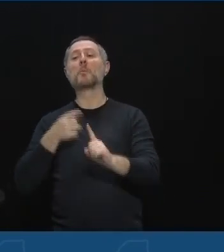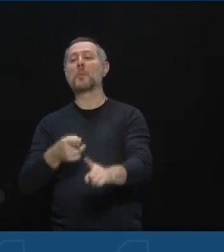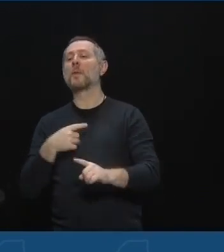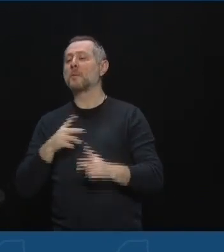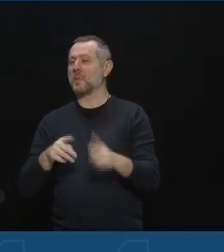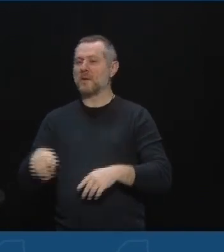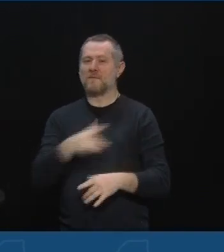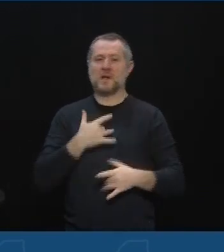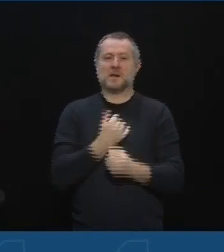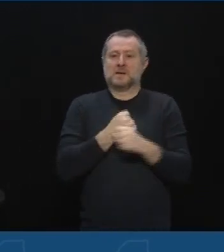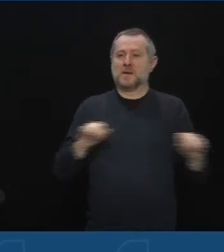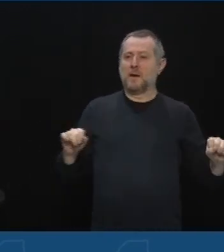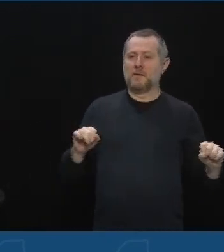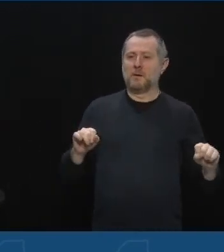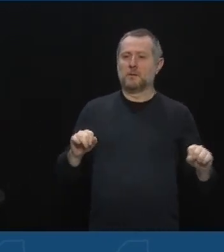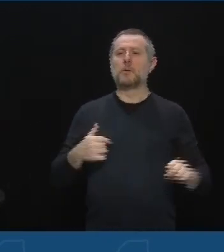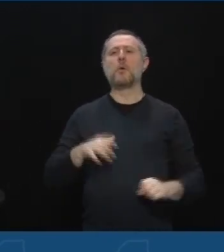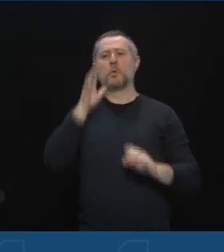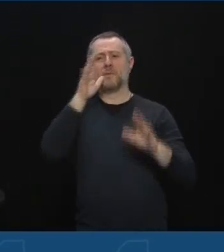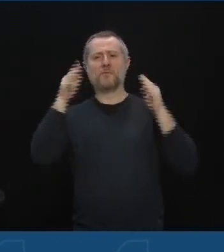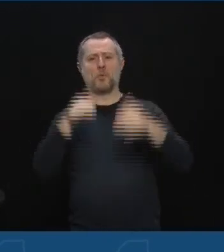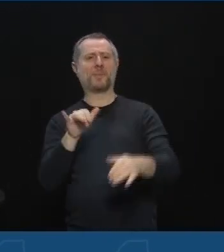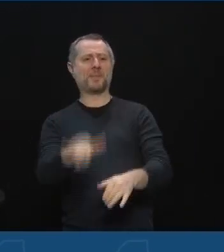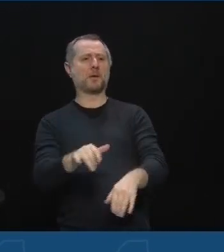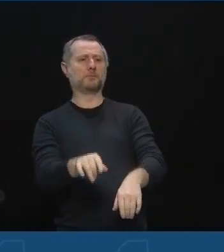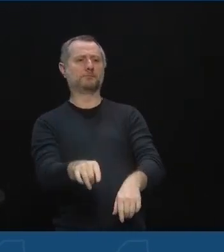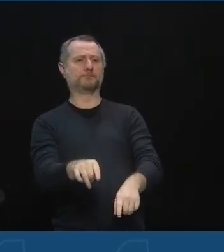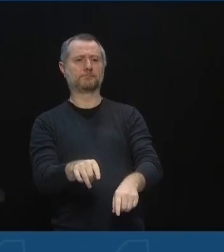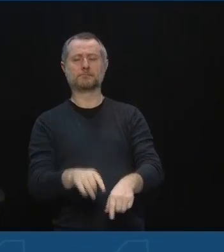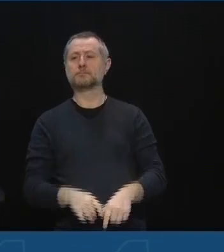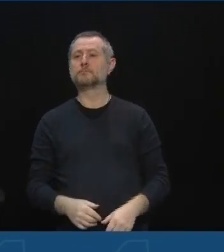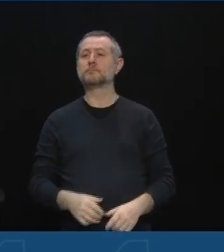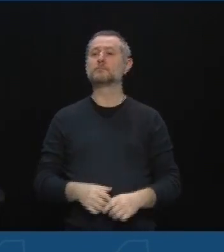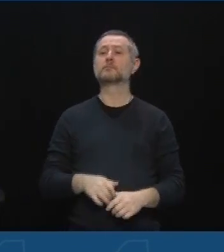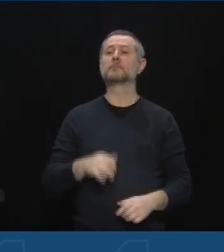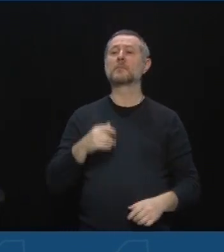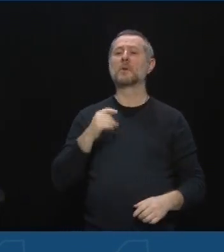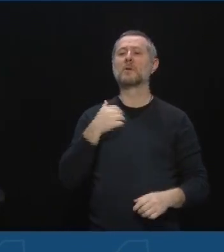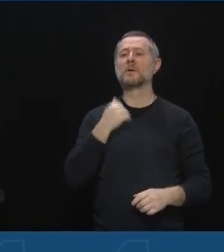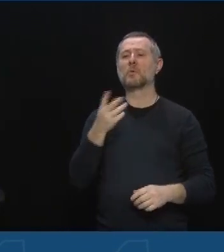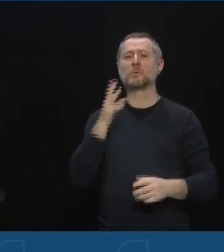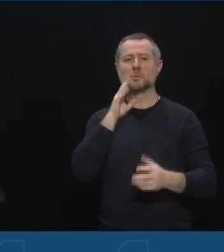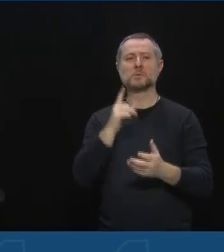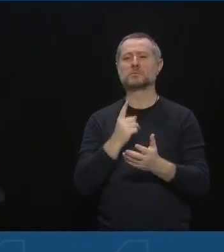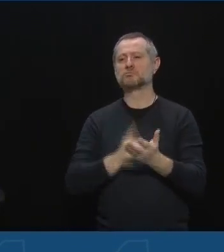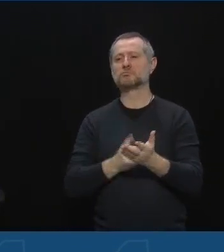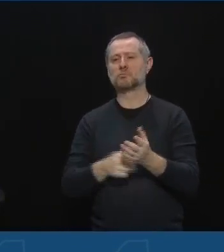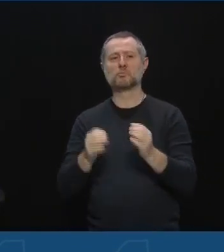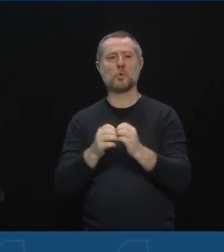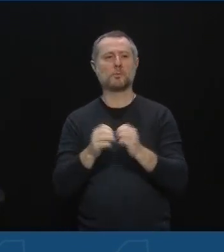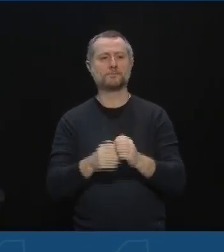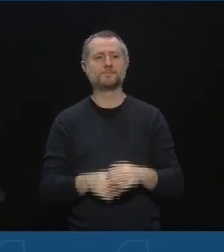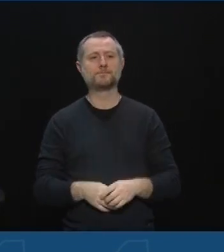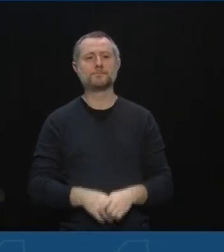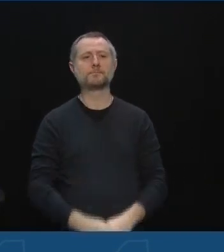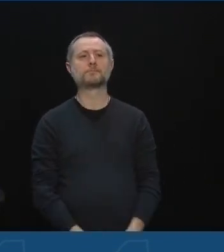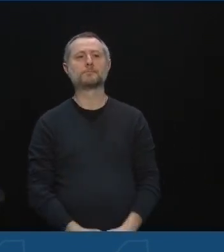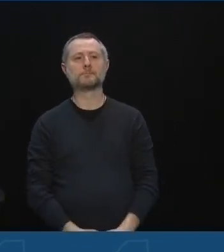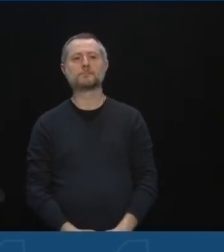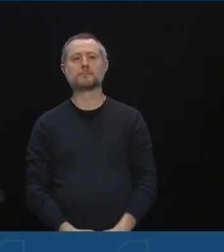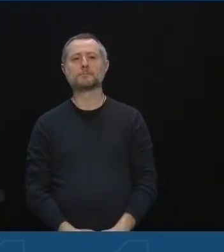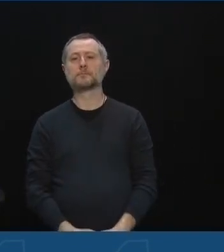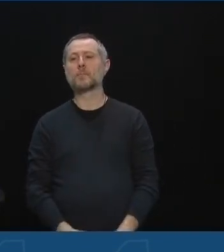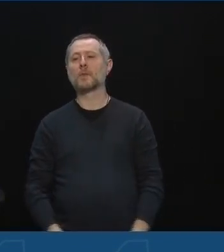communities, and that's what we're going to be focusing on as we have the conversations going forward over the next couple of weeks. So we'll be announcing more on that. And I announced